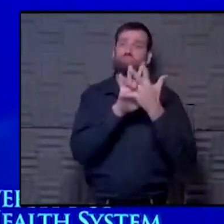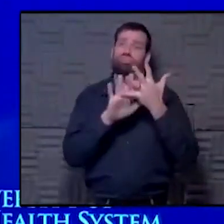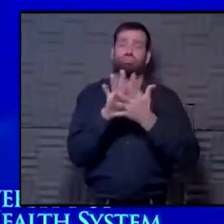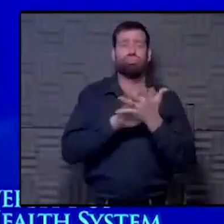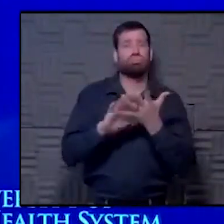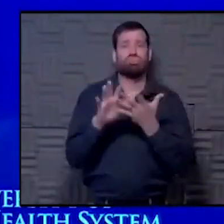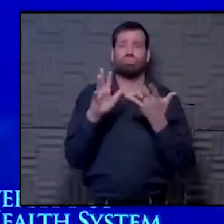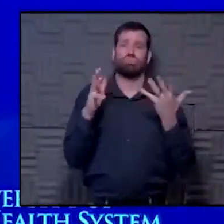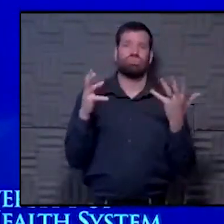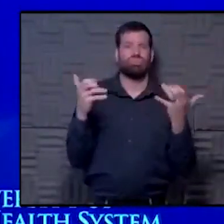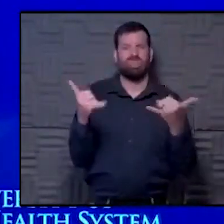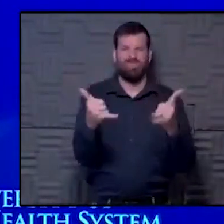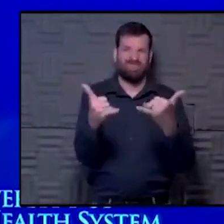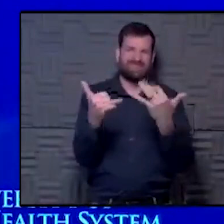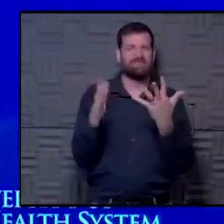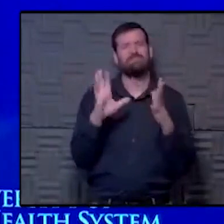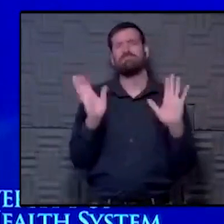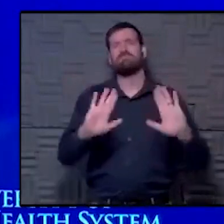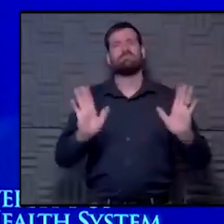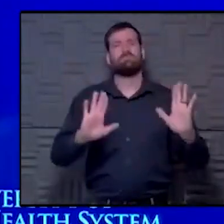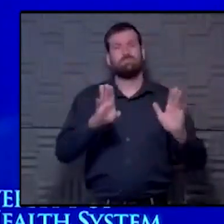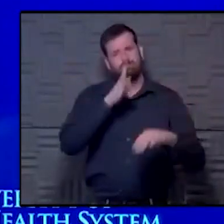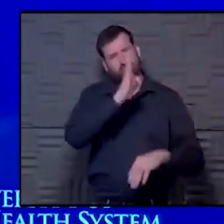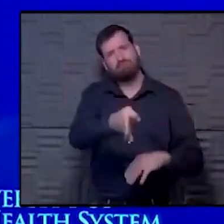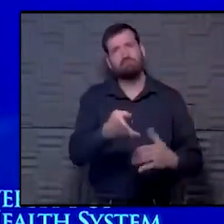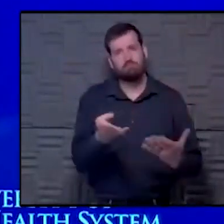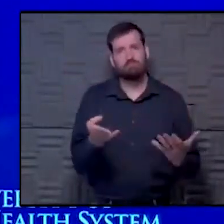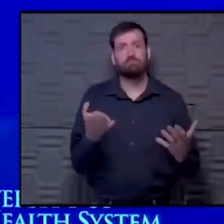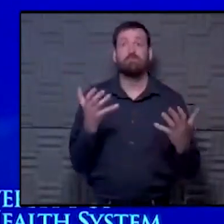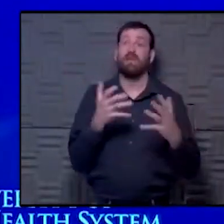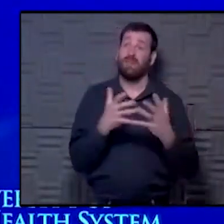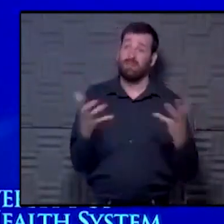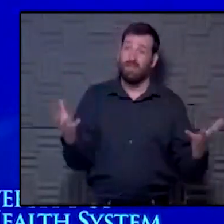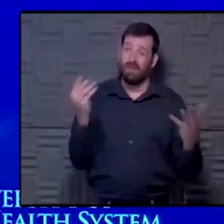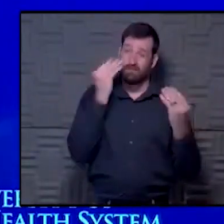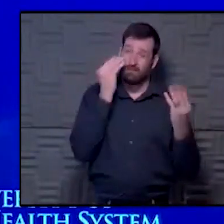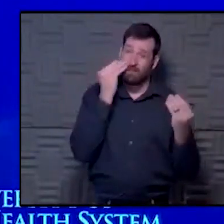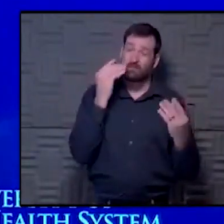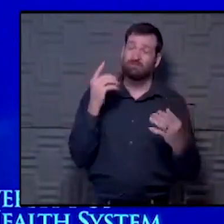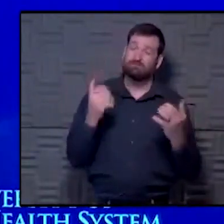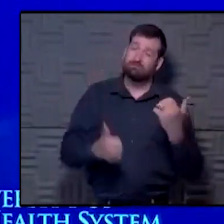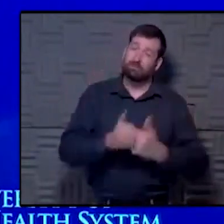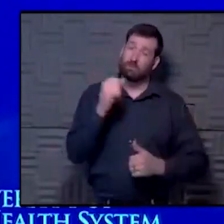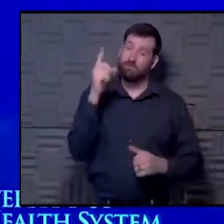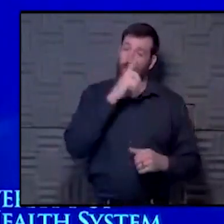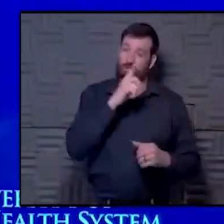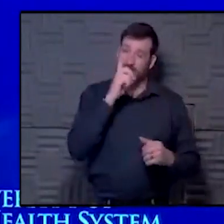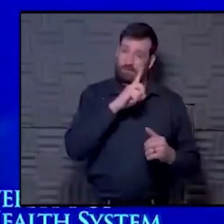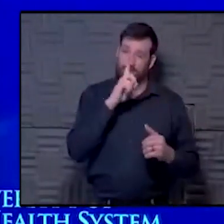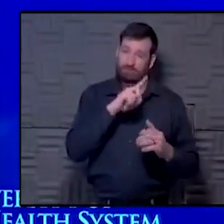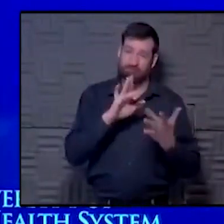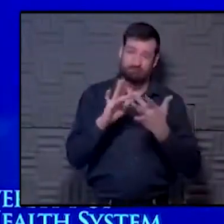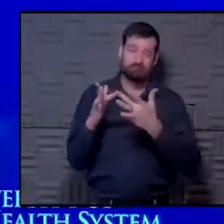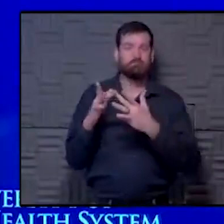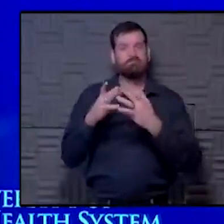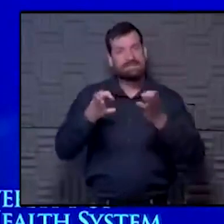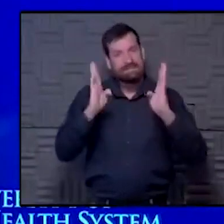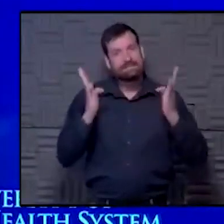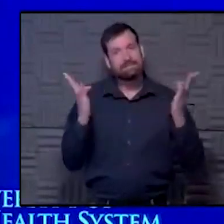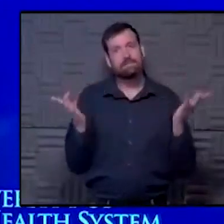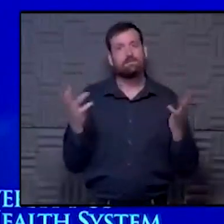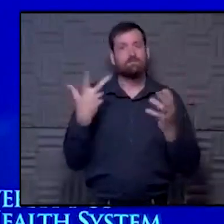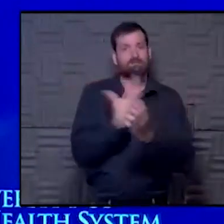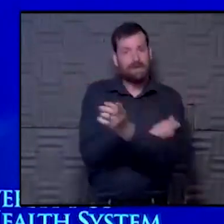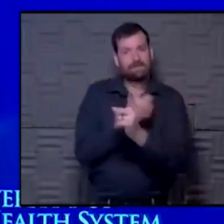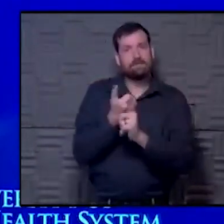and jack with the truth. We're just telling you the truth. There's a lot of stuff floating around on the internet. Most of it's false. make sure you listen to this. Yeah.